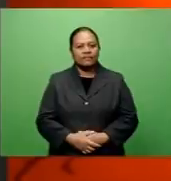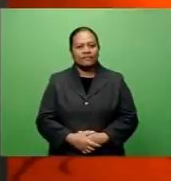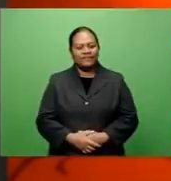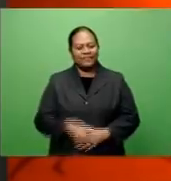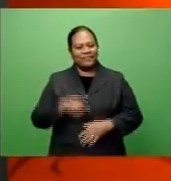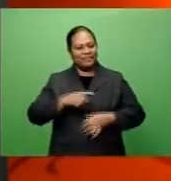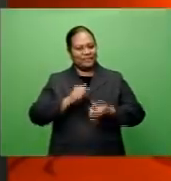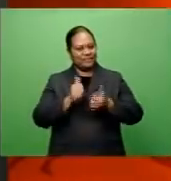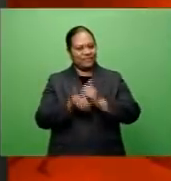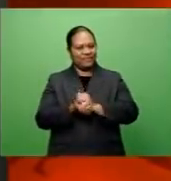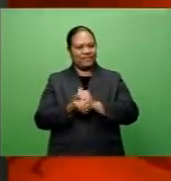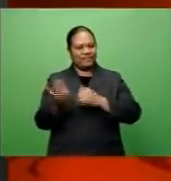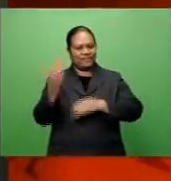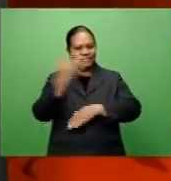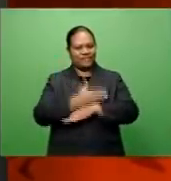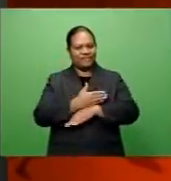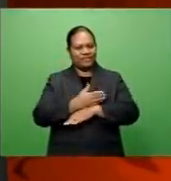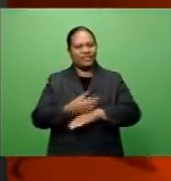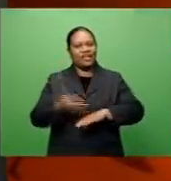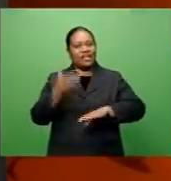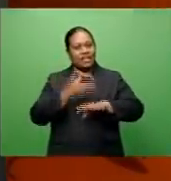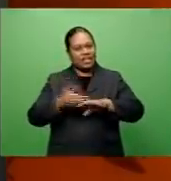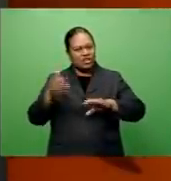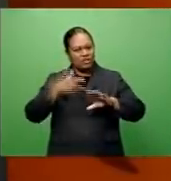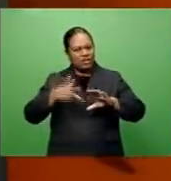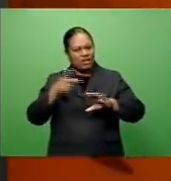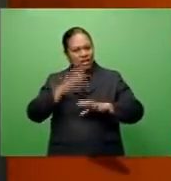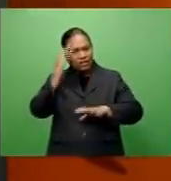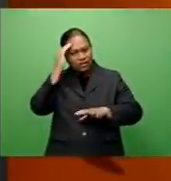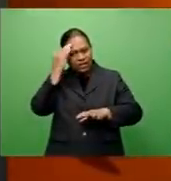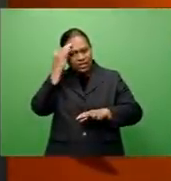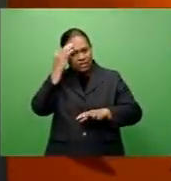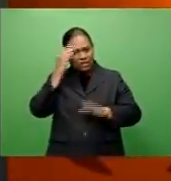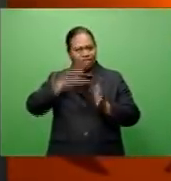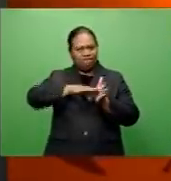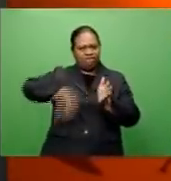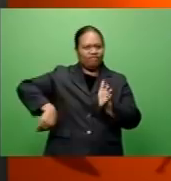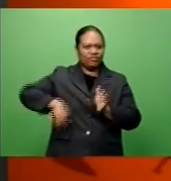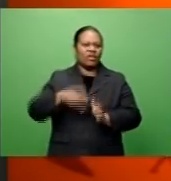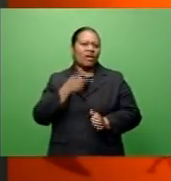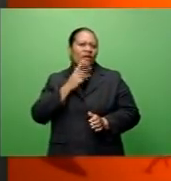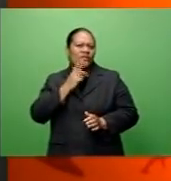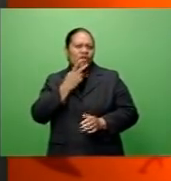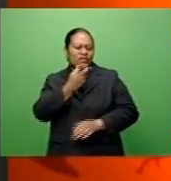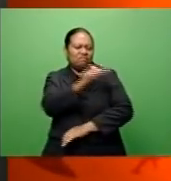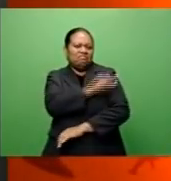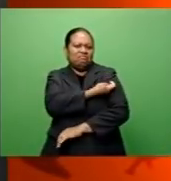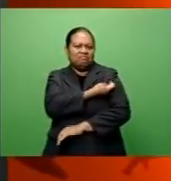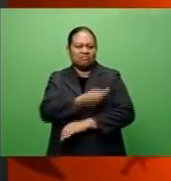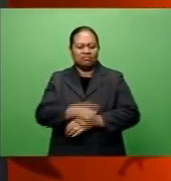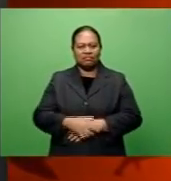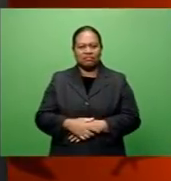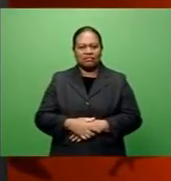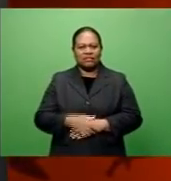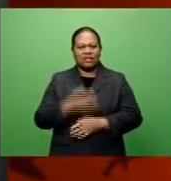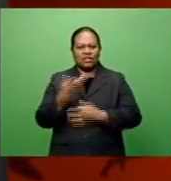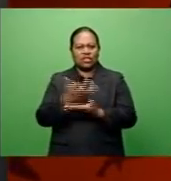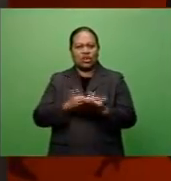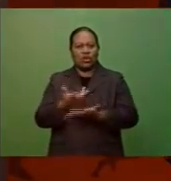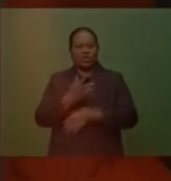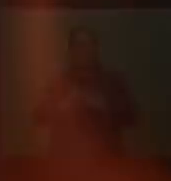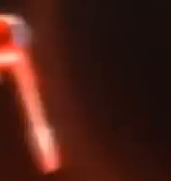That's it from Sports Tonight. Coming up in new media, Facebook to take down false vaccine claims. Details after the